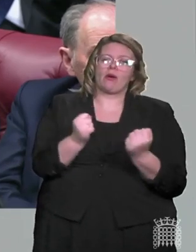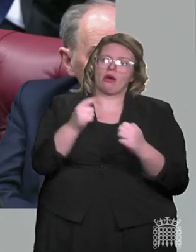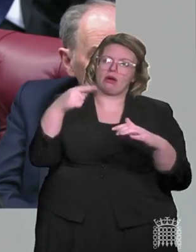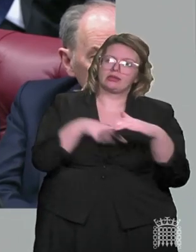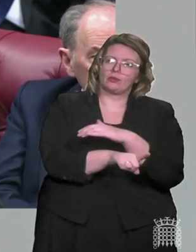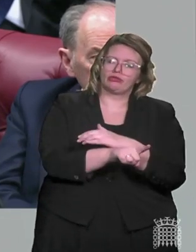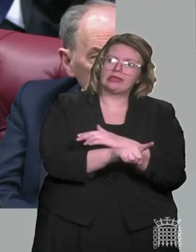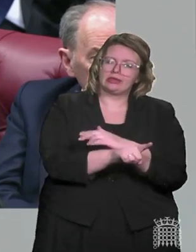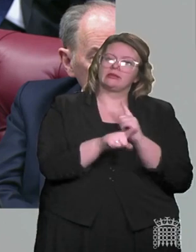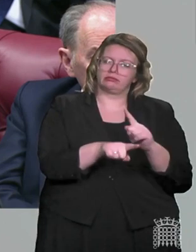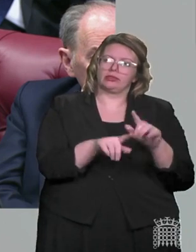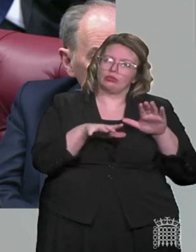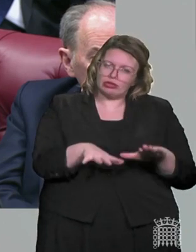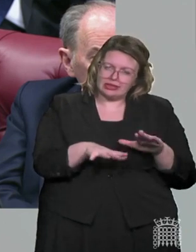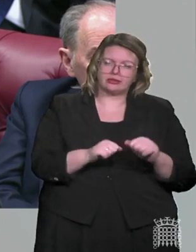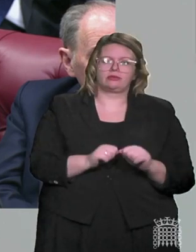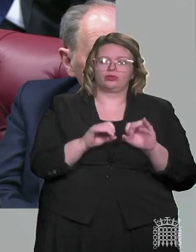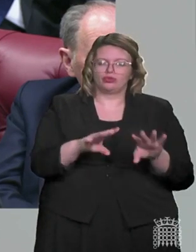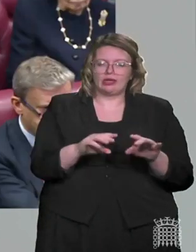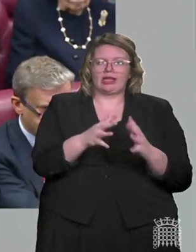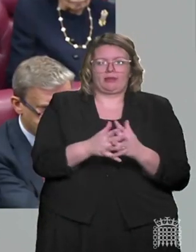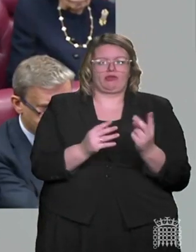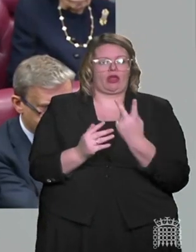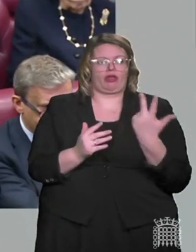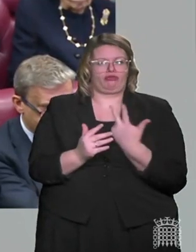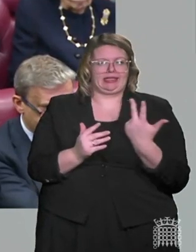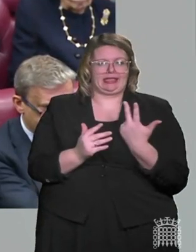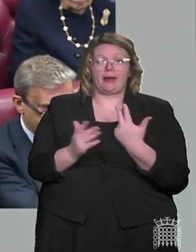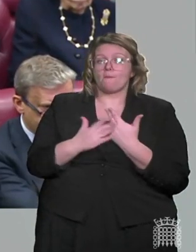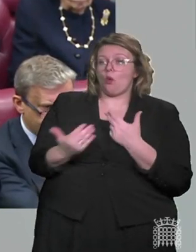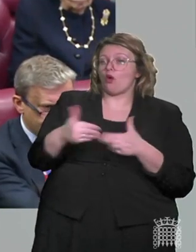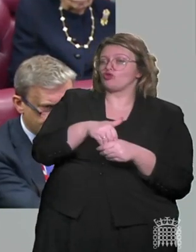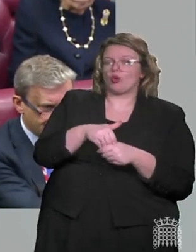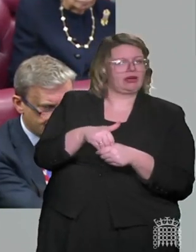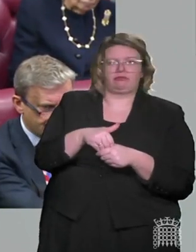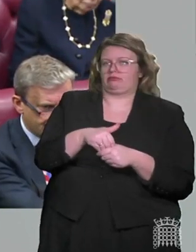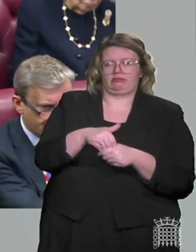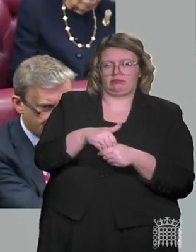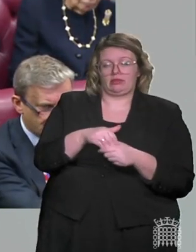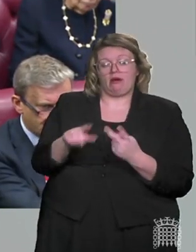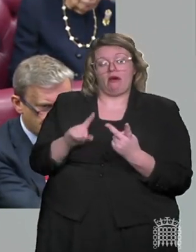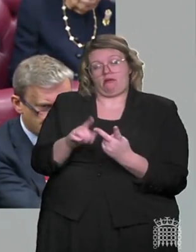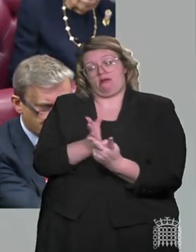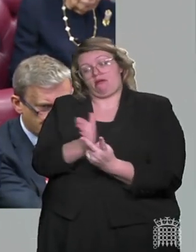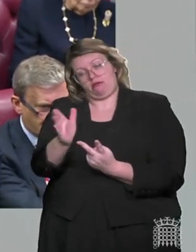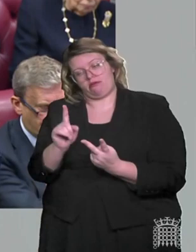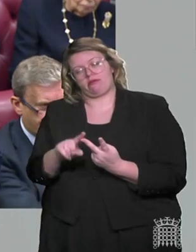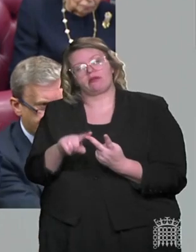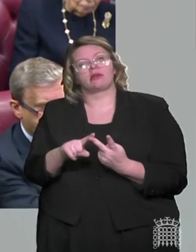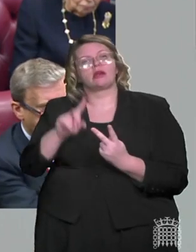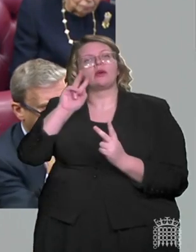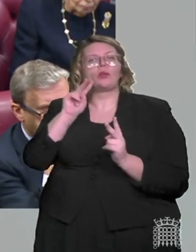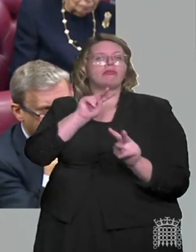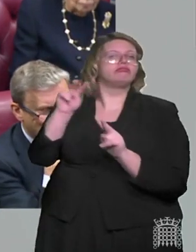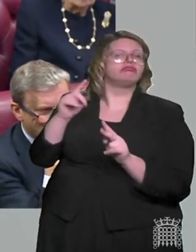is Britain, Australia and America, and I don't think there'll be additional partners in that. But there is Pillar 2, which is looking